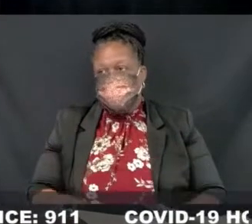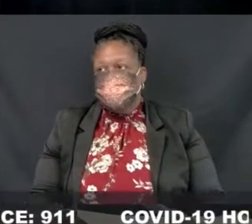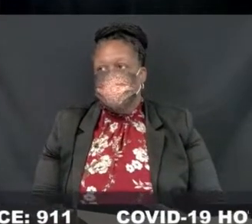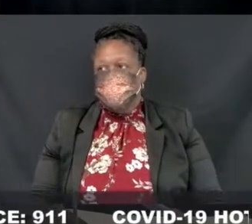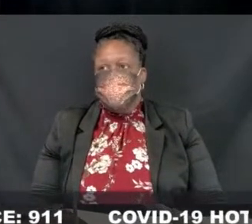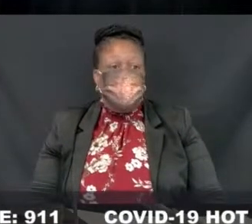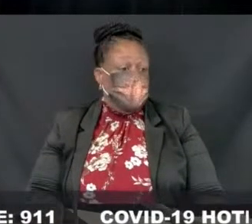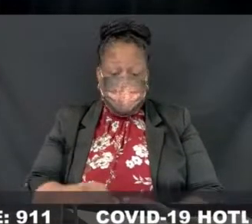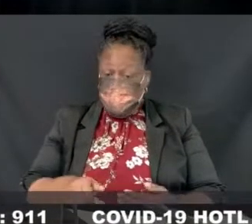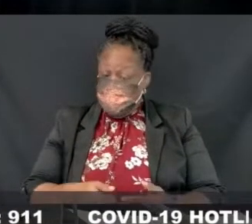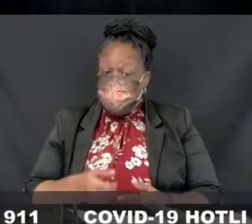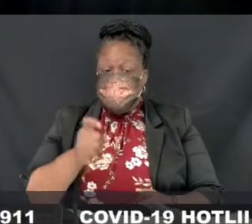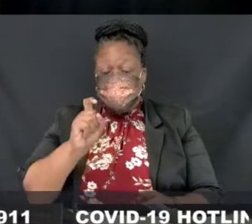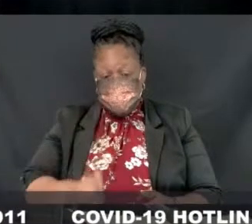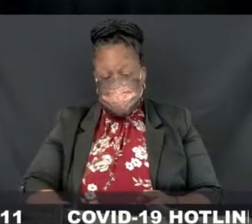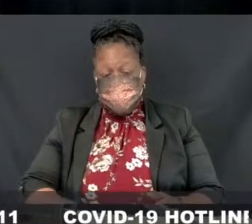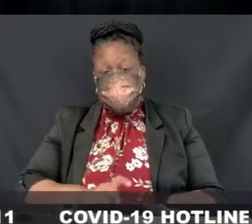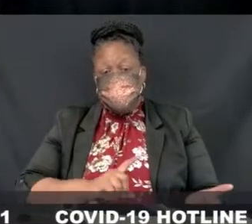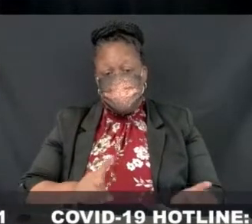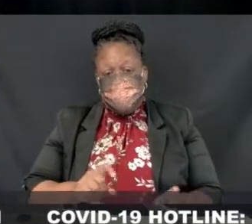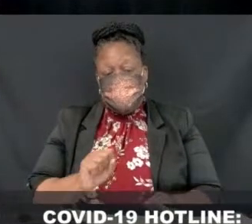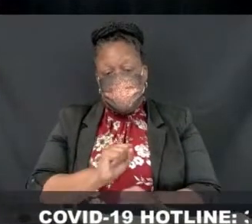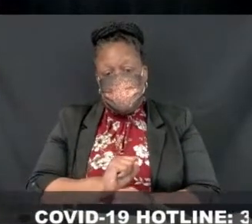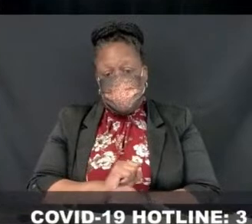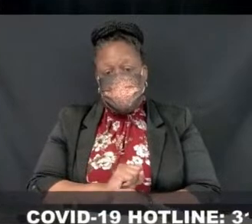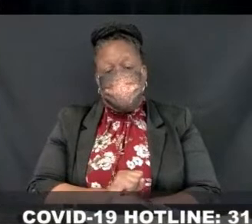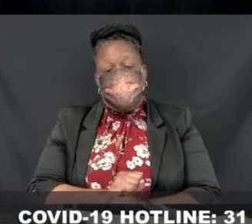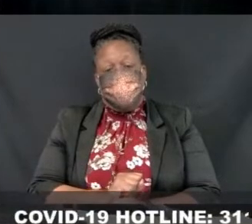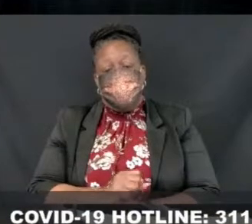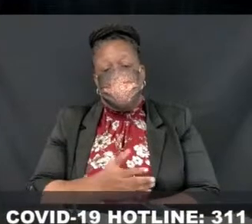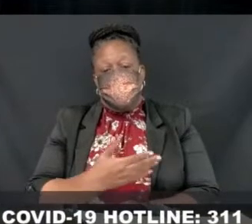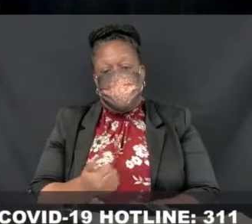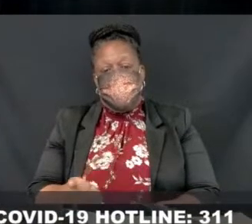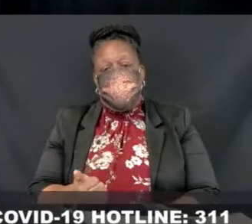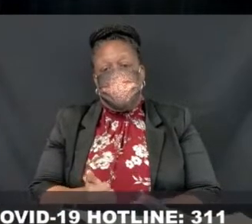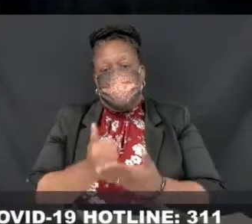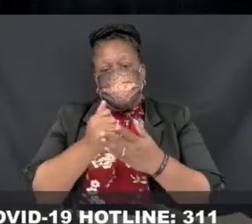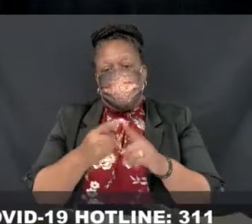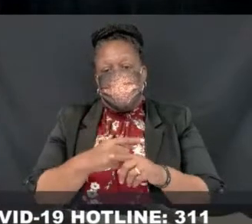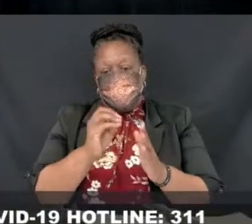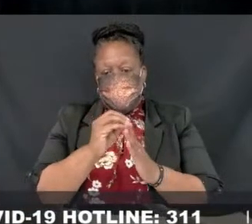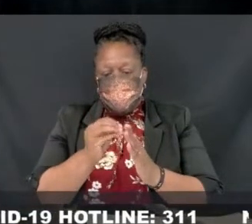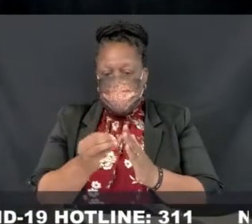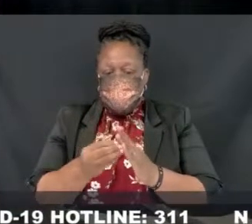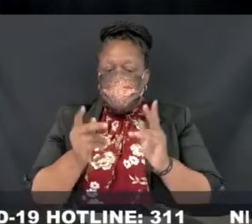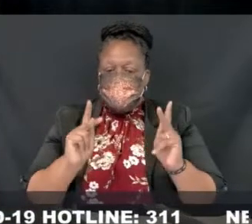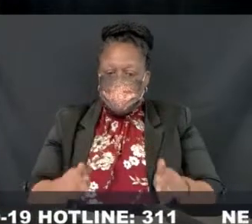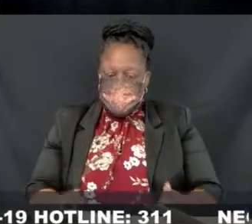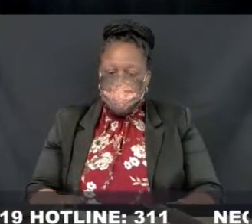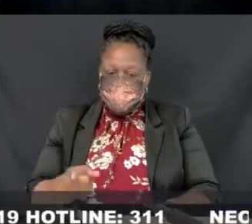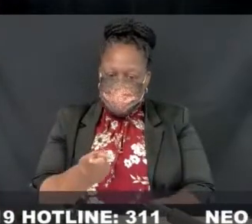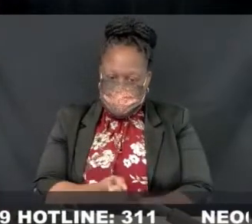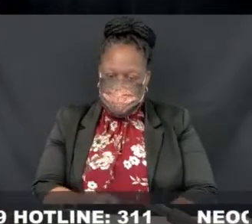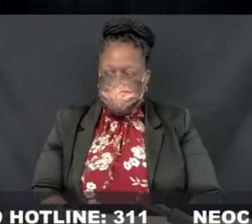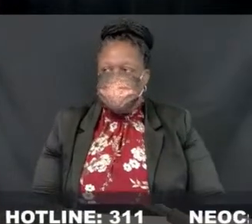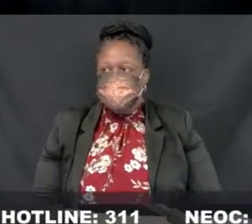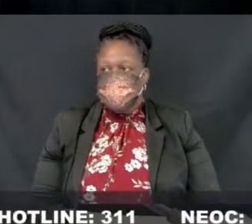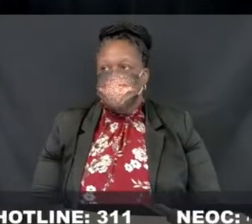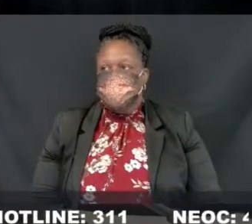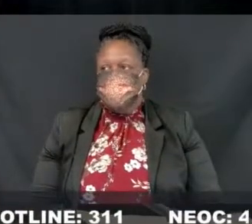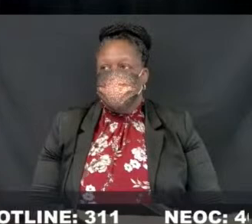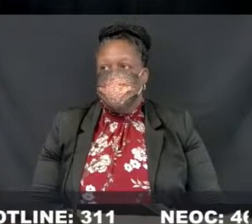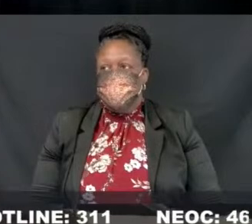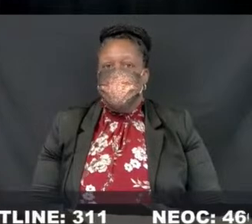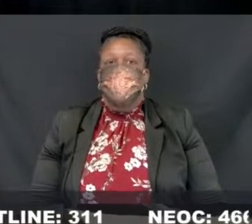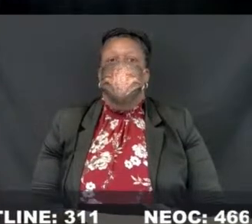to ensure that the census is a success. The success of the census would help support the building of a